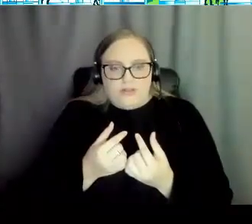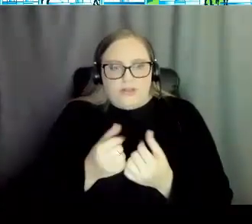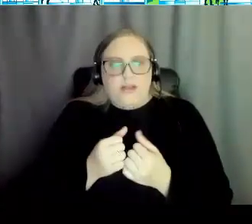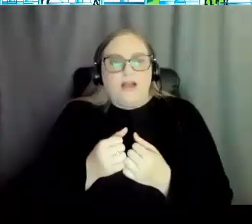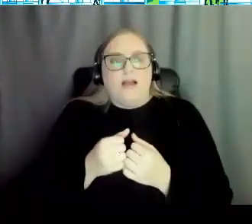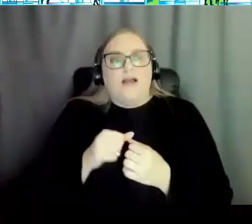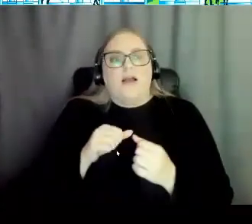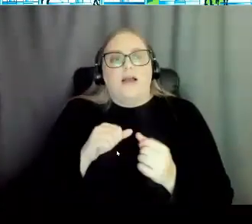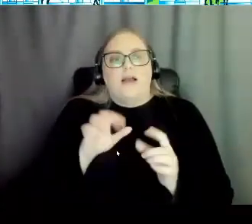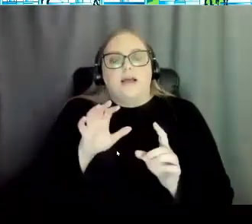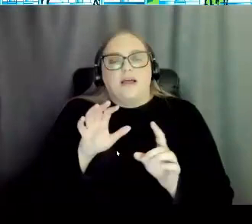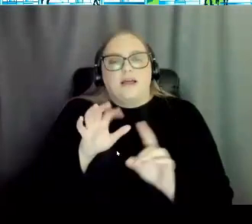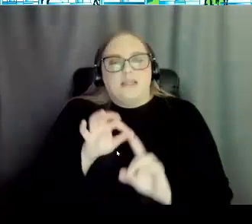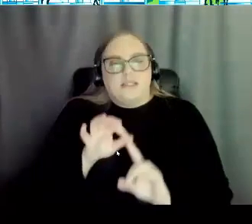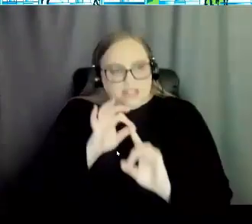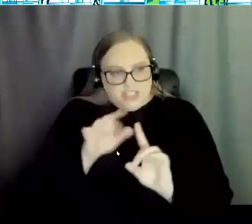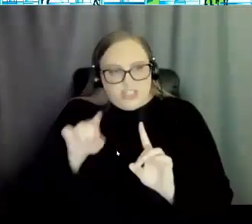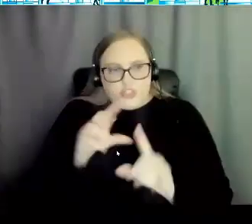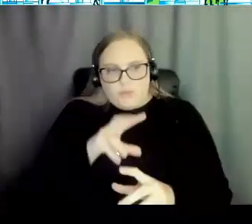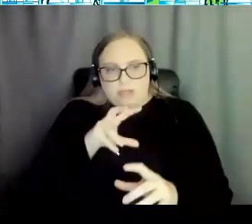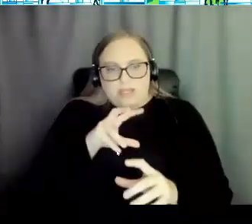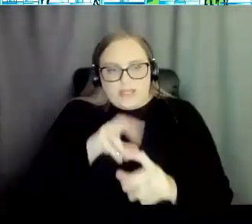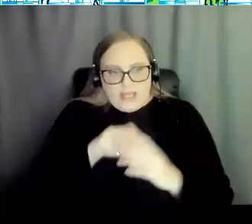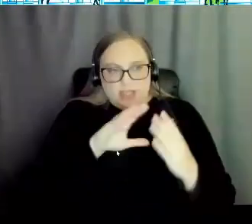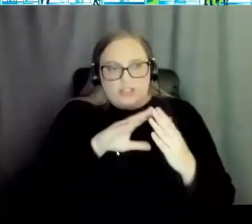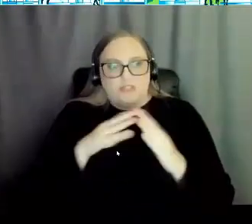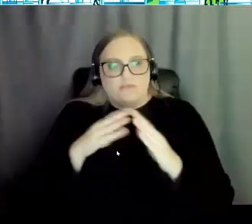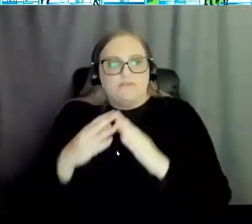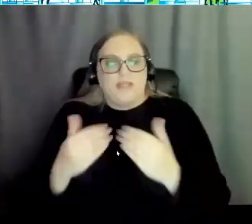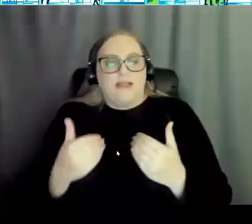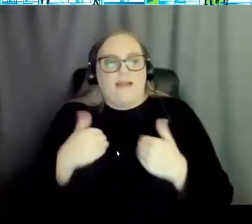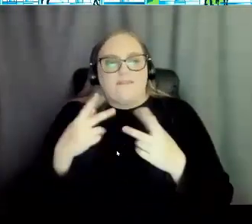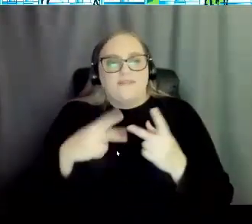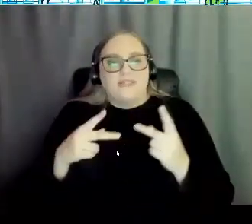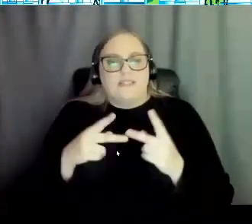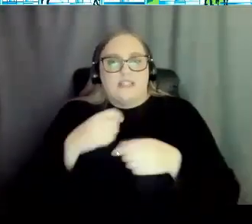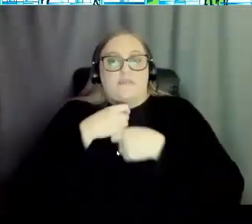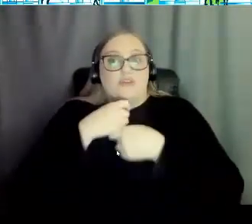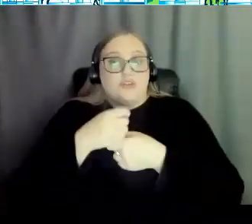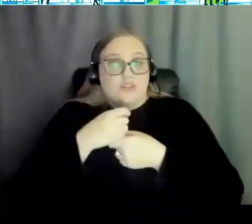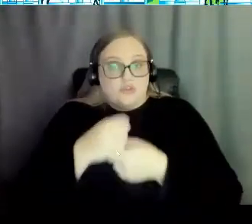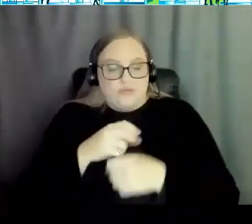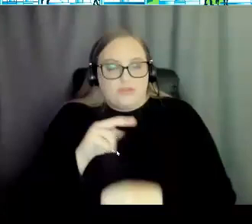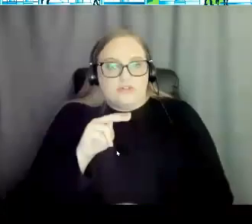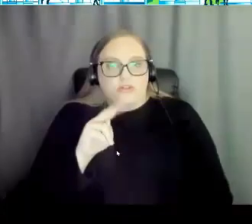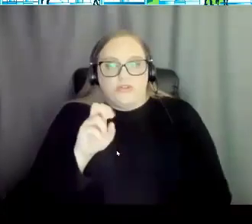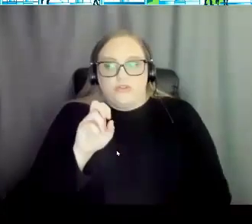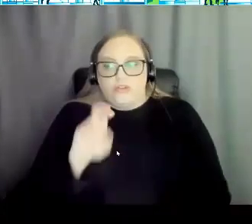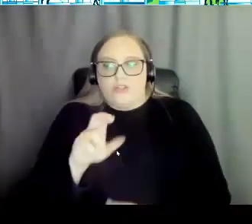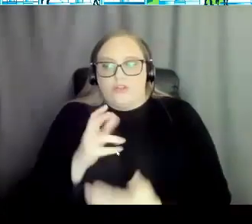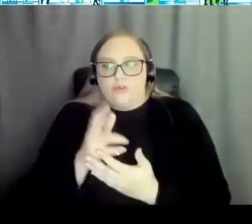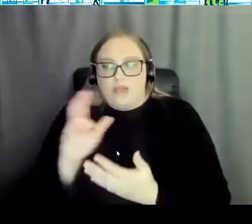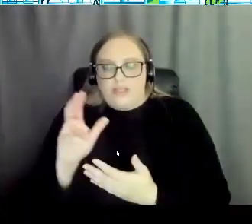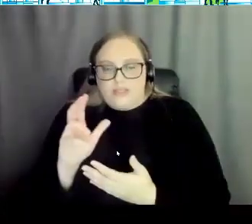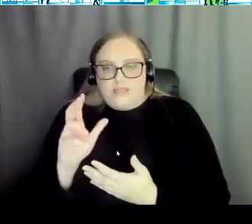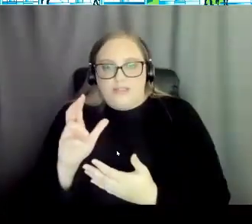as you engage with communities that have facilities that produce nuclear waste, how will you convey the longevity and